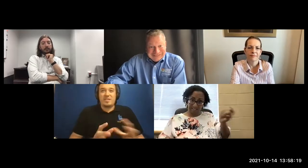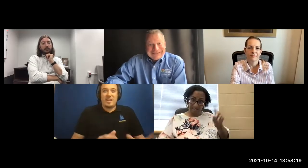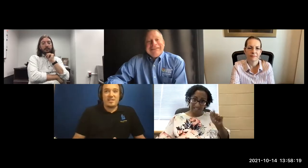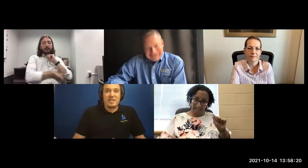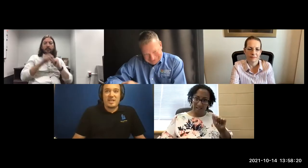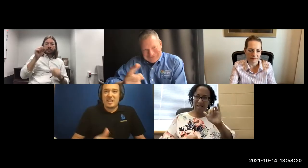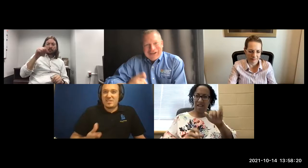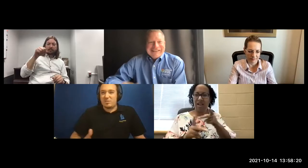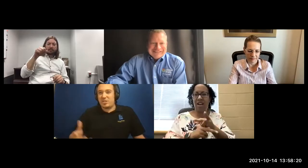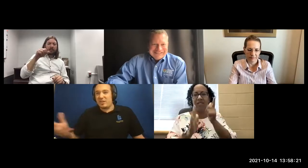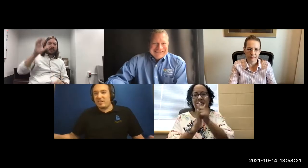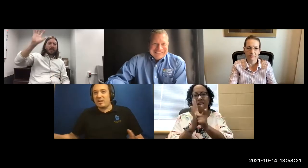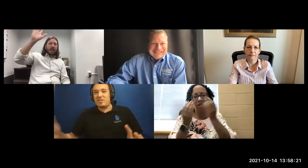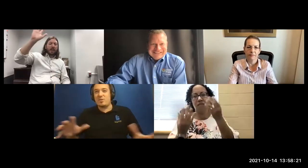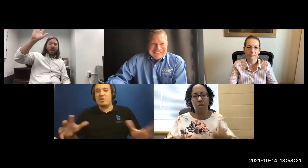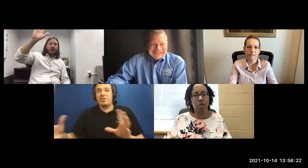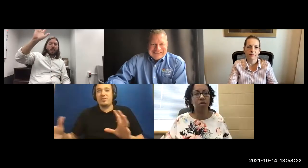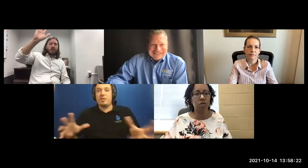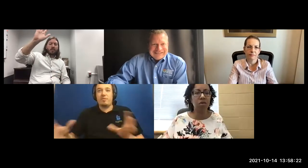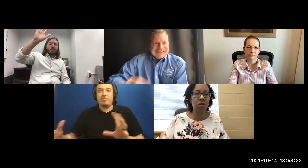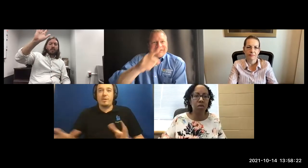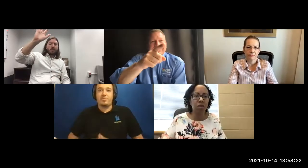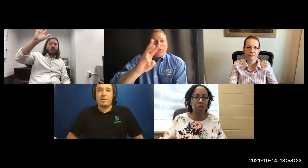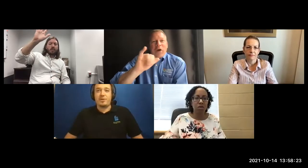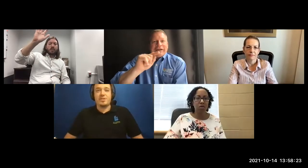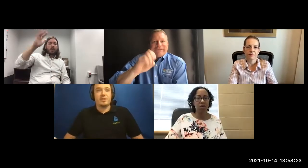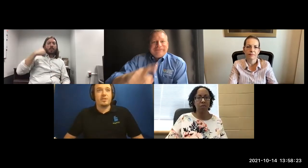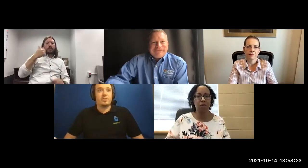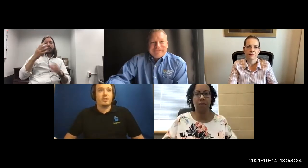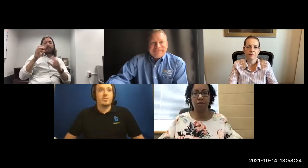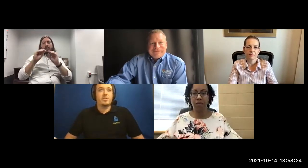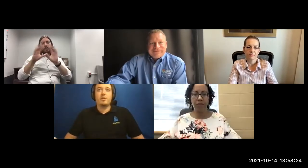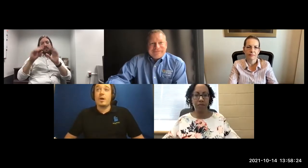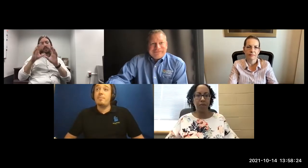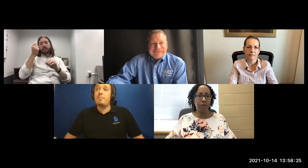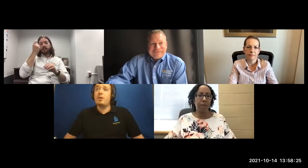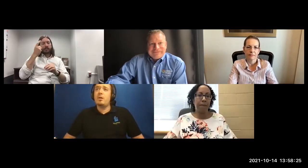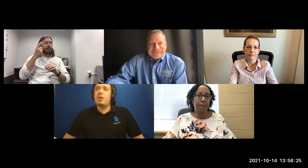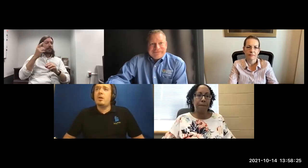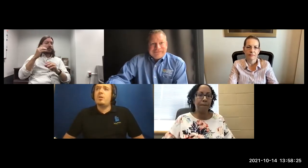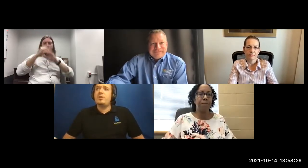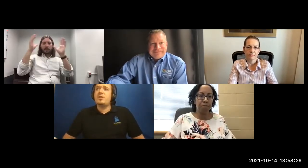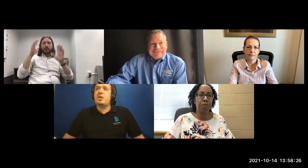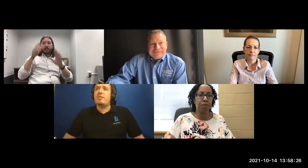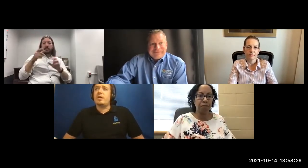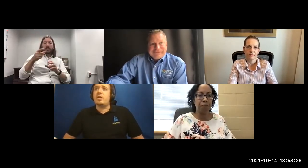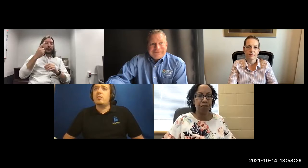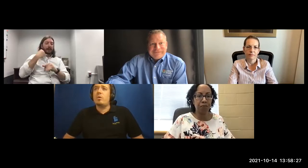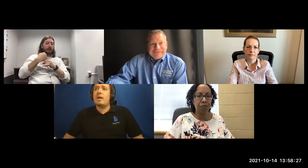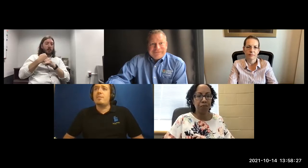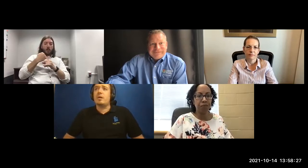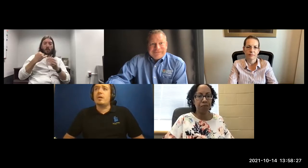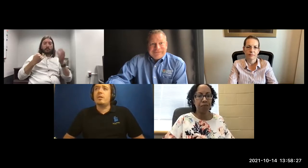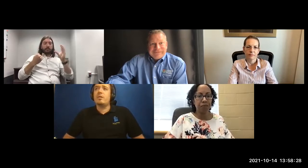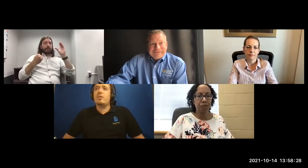that it belongs to CEASD. Can I still share that data? So there's some legal information boundaries there to cross. Wyatt, just to clarify here,